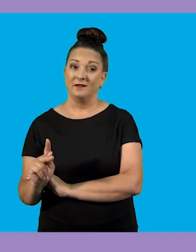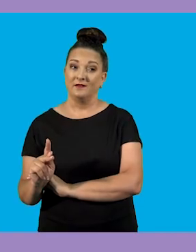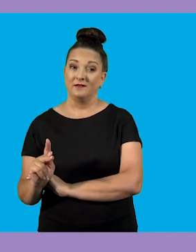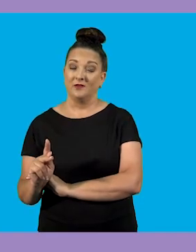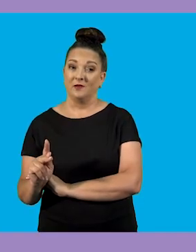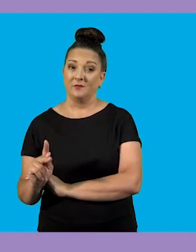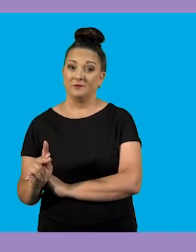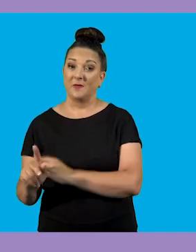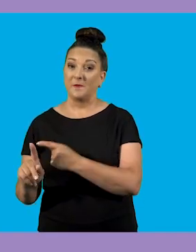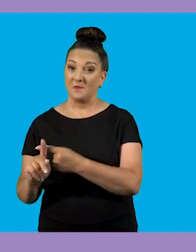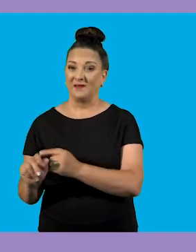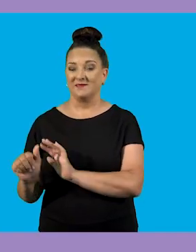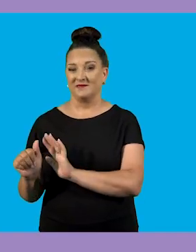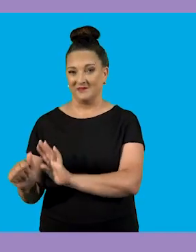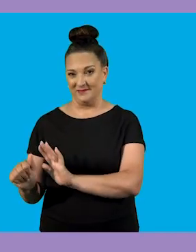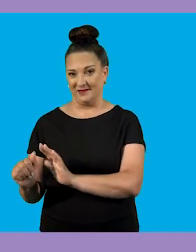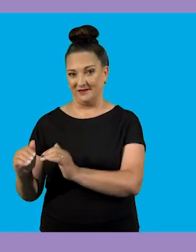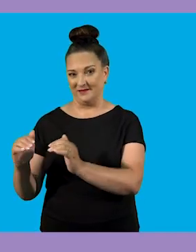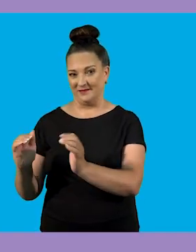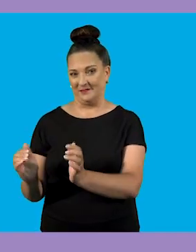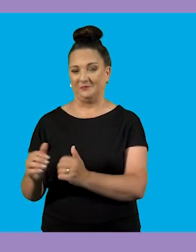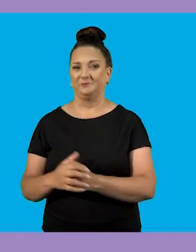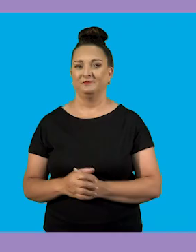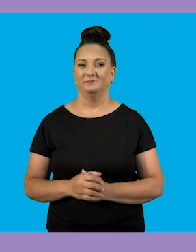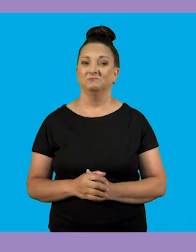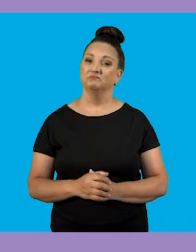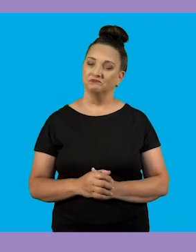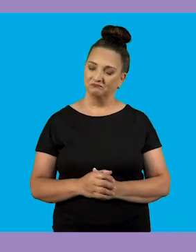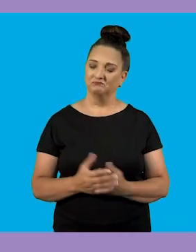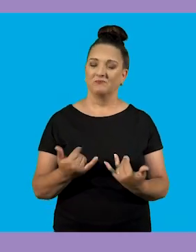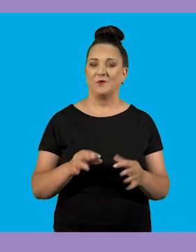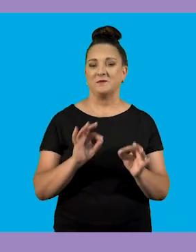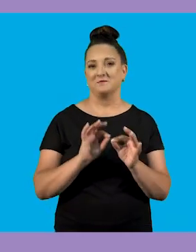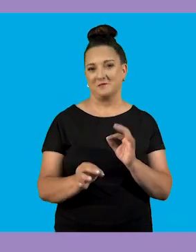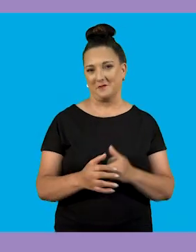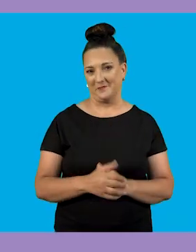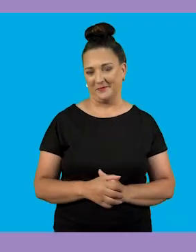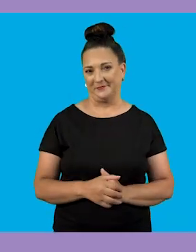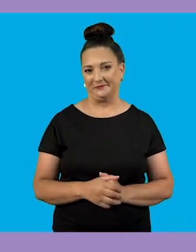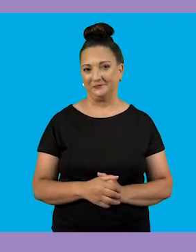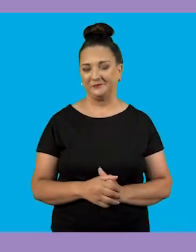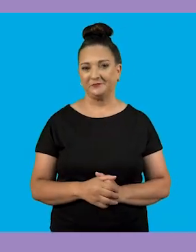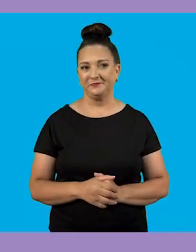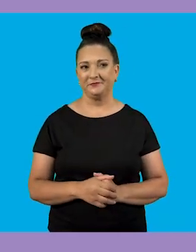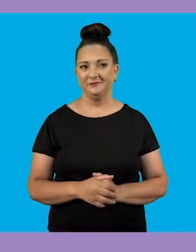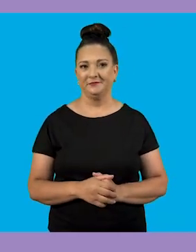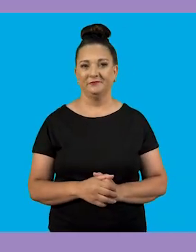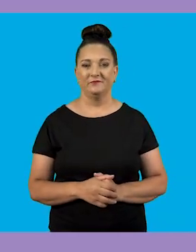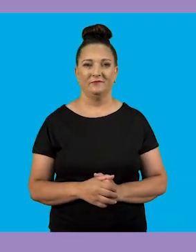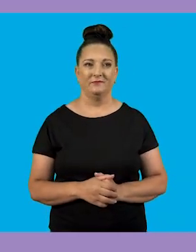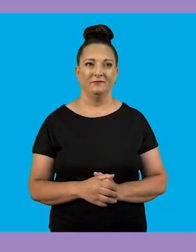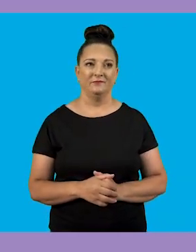we are left with that 6 that is being added there. And that's how we've simplified our term.